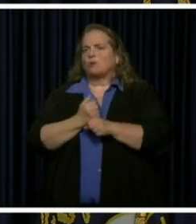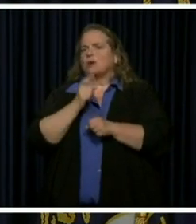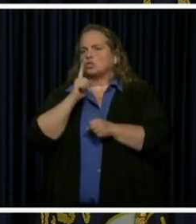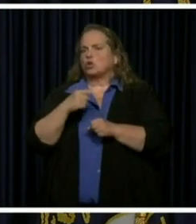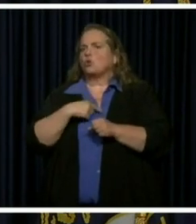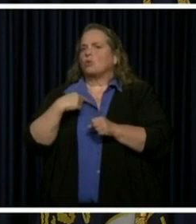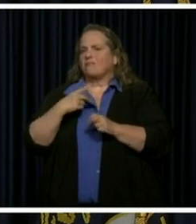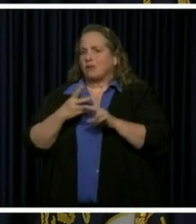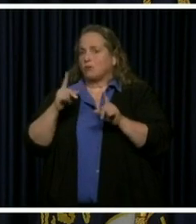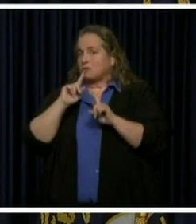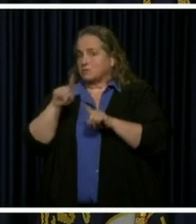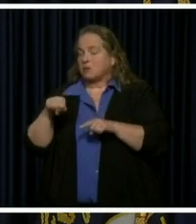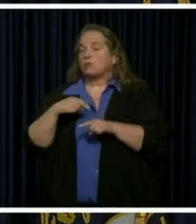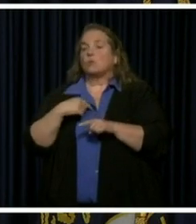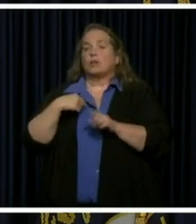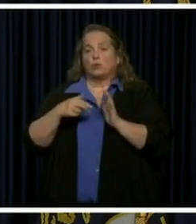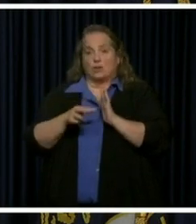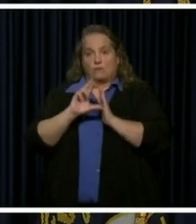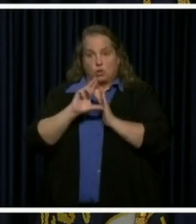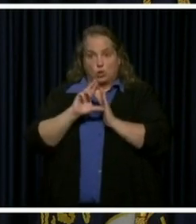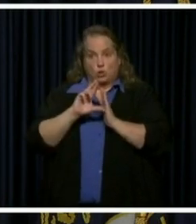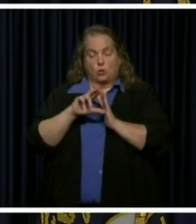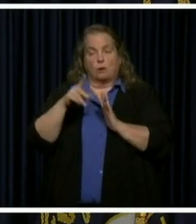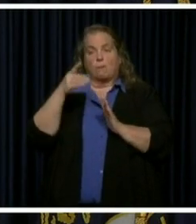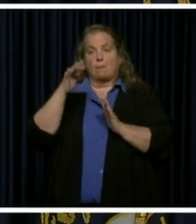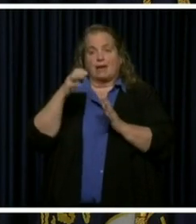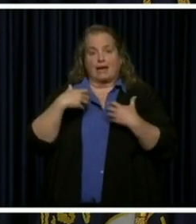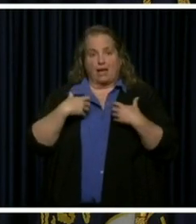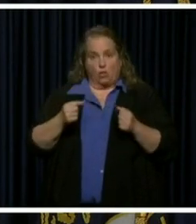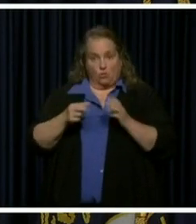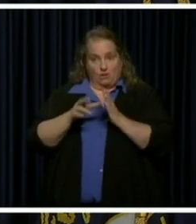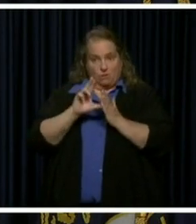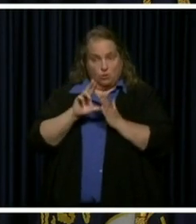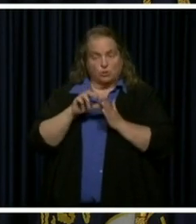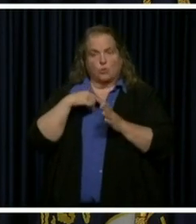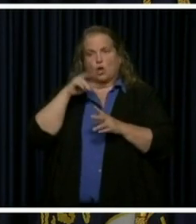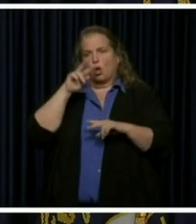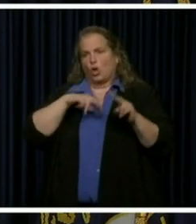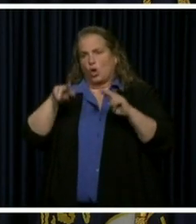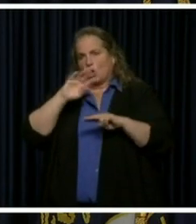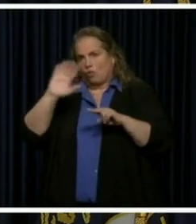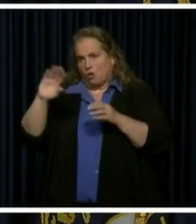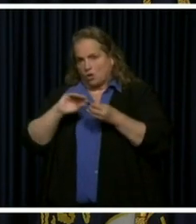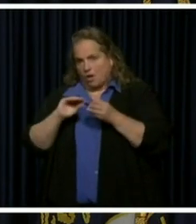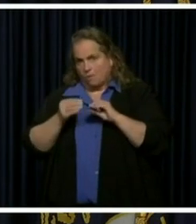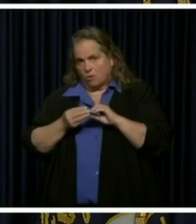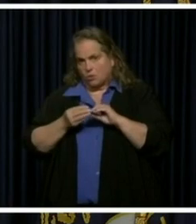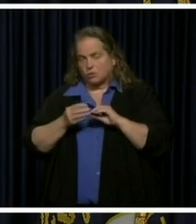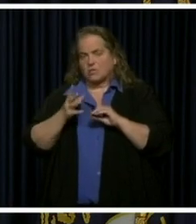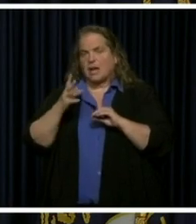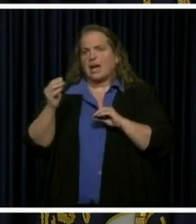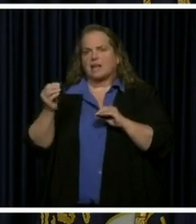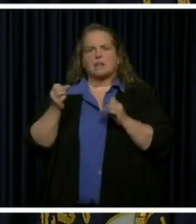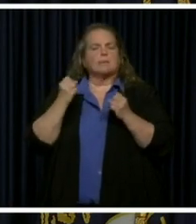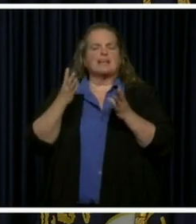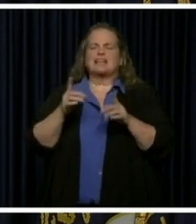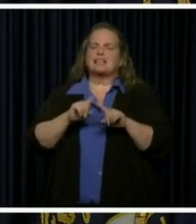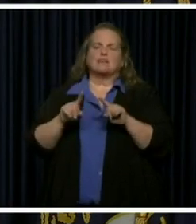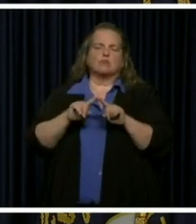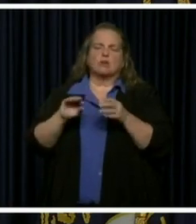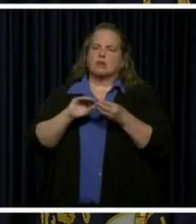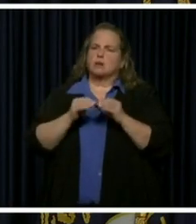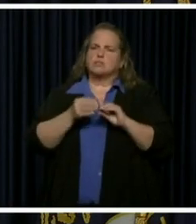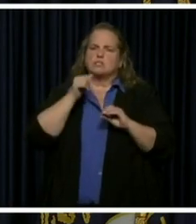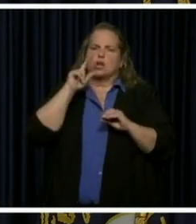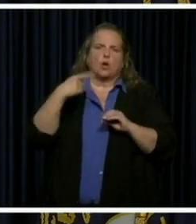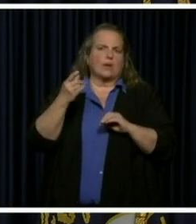we're responsive. We review them. Public health reviews them. We look at where the numbers are, and those are lots of different numbers, not